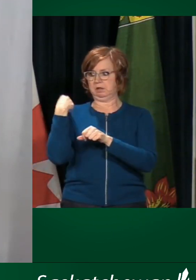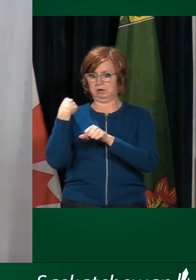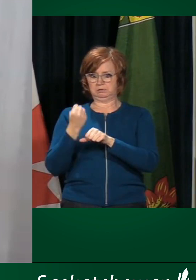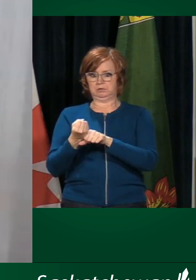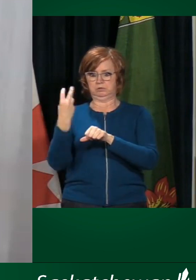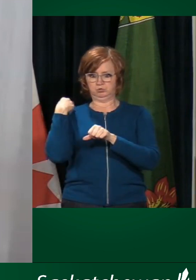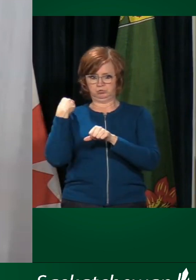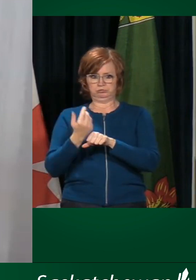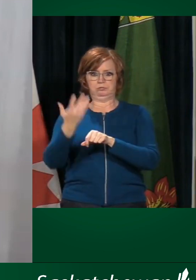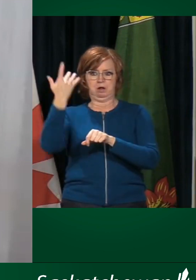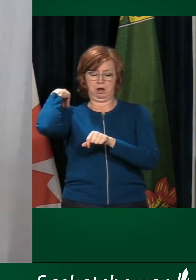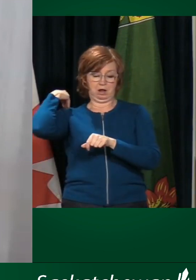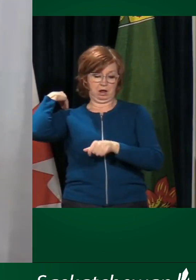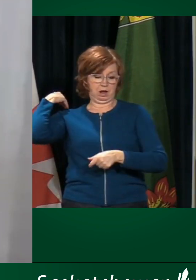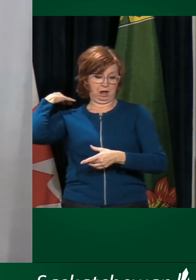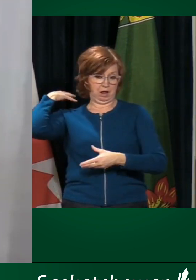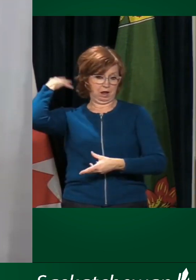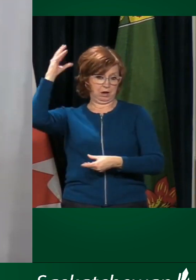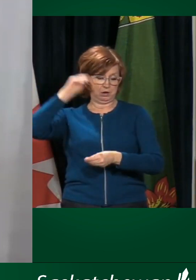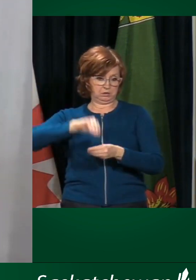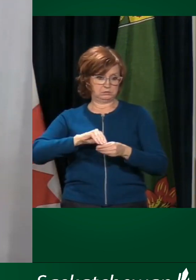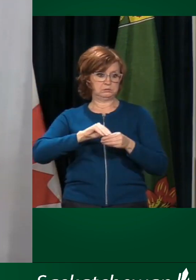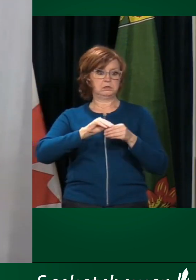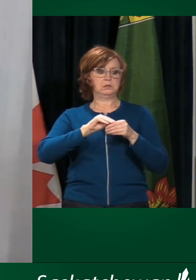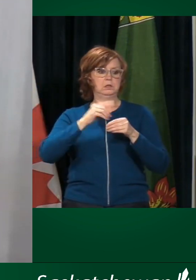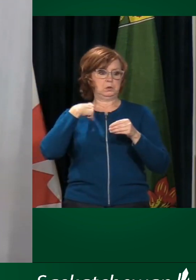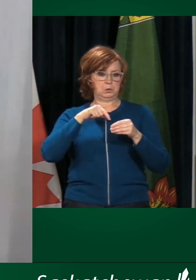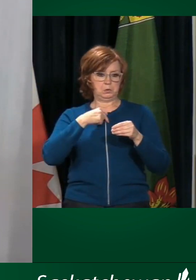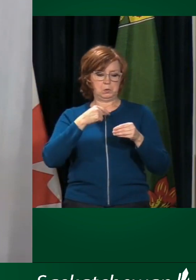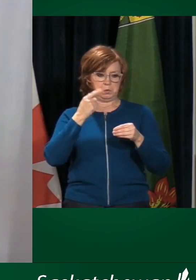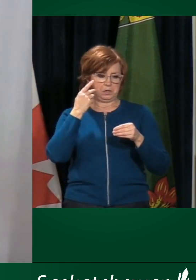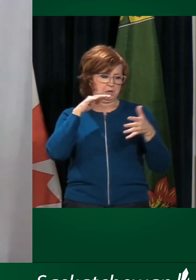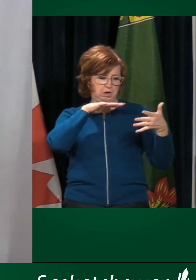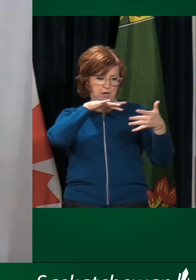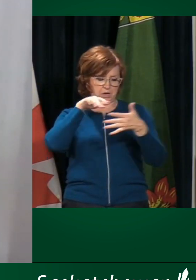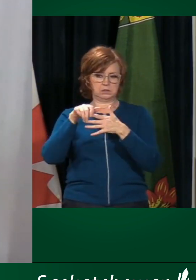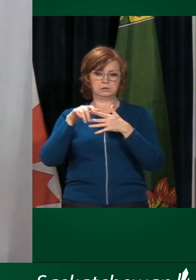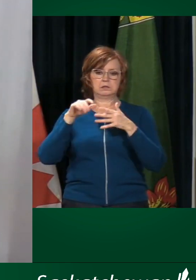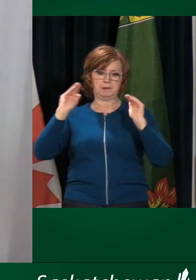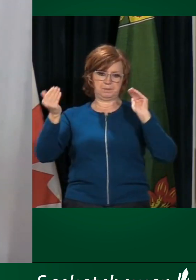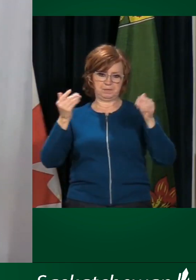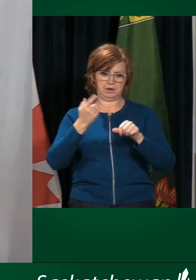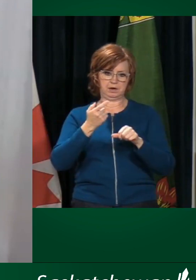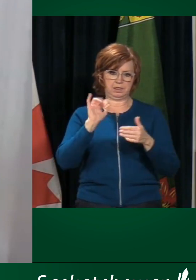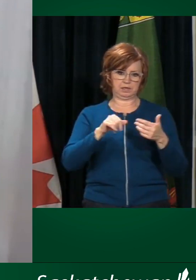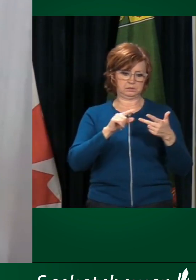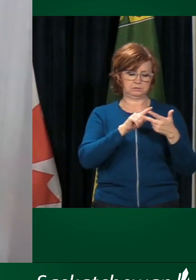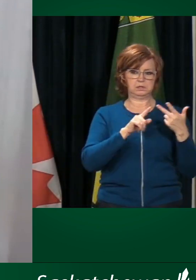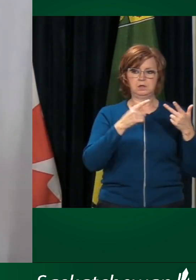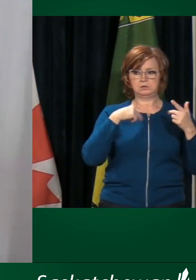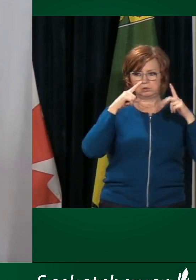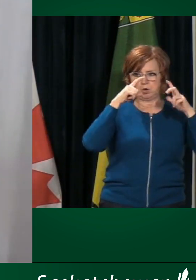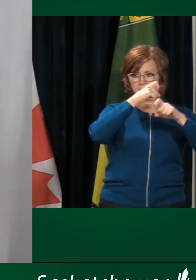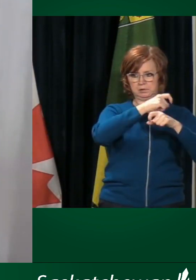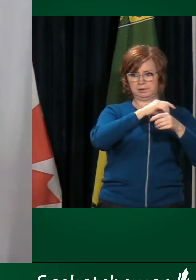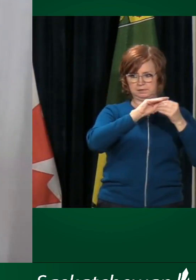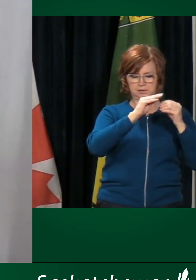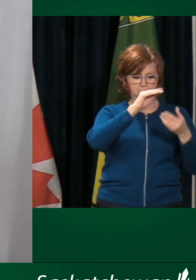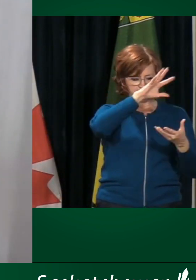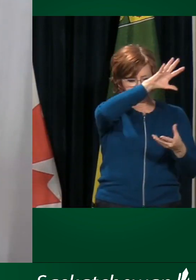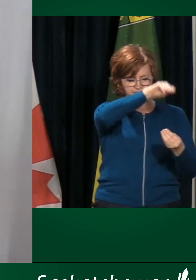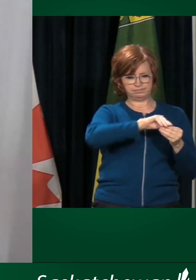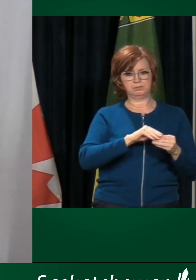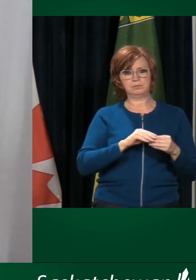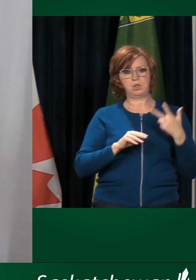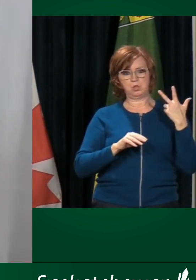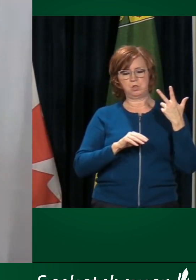and then compared the COVID spread as well. So quite a complicated process, and the 3.12 was the